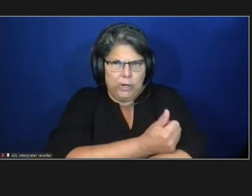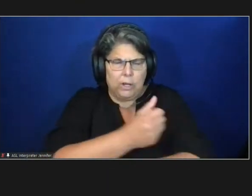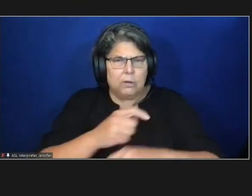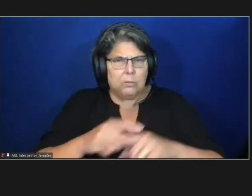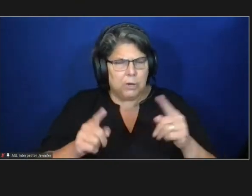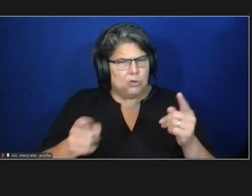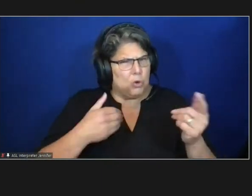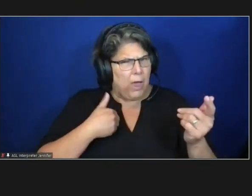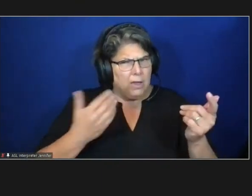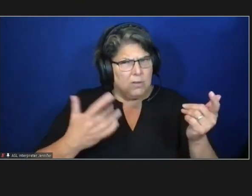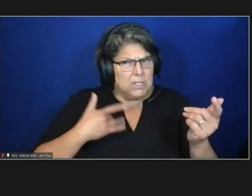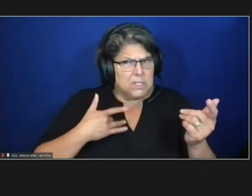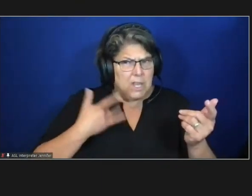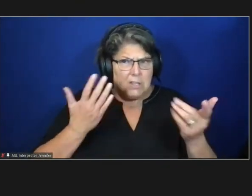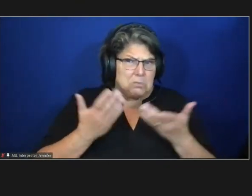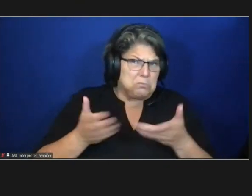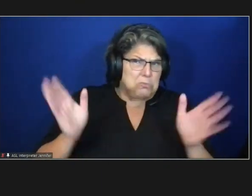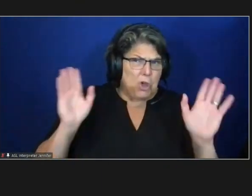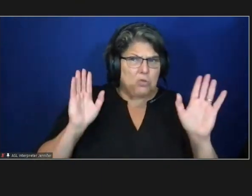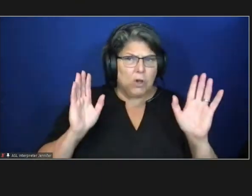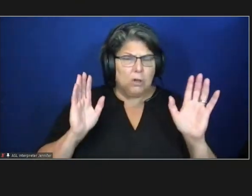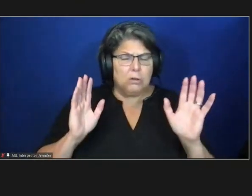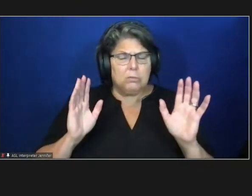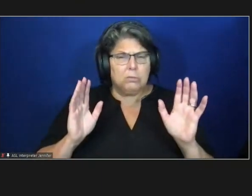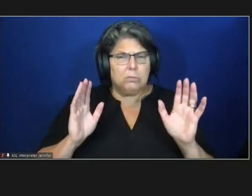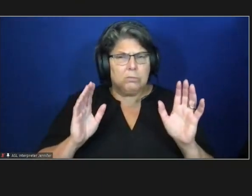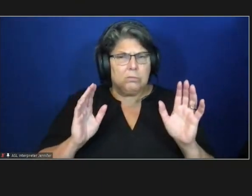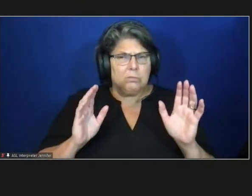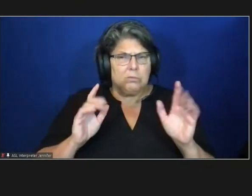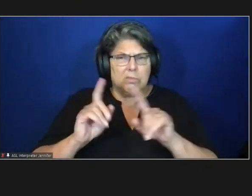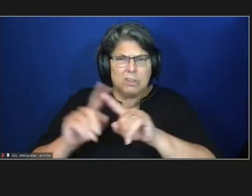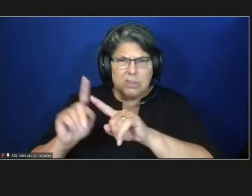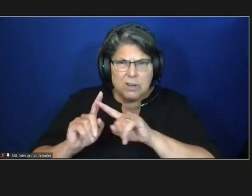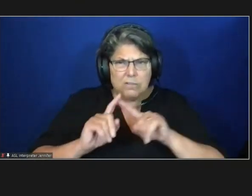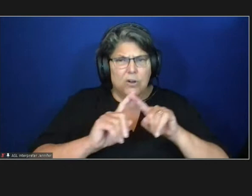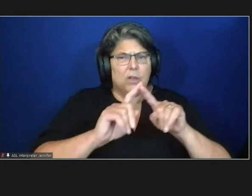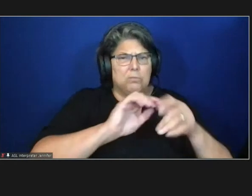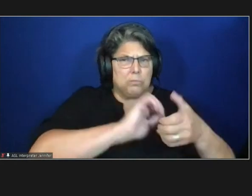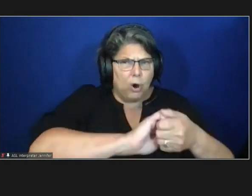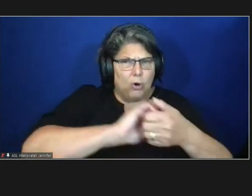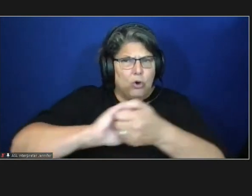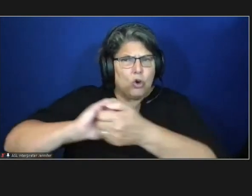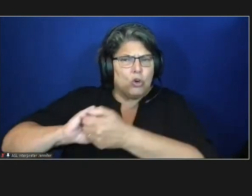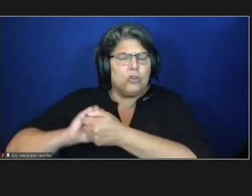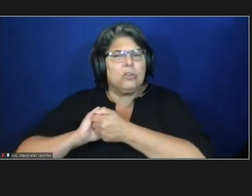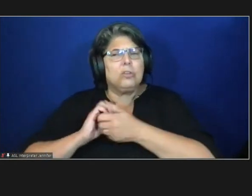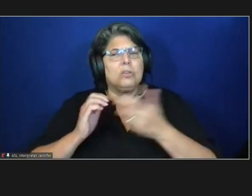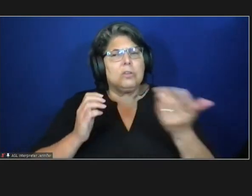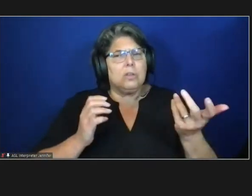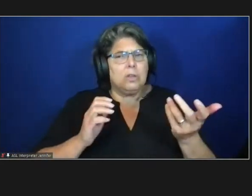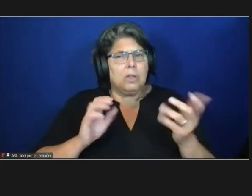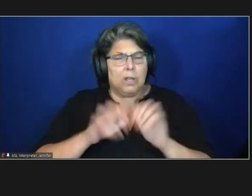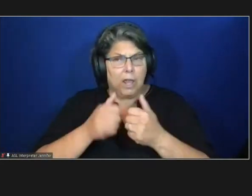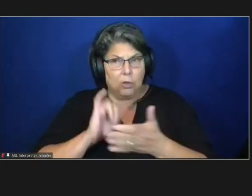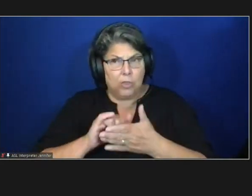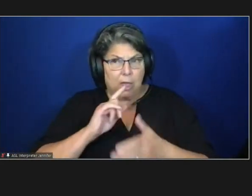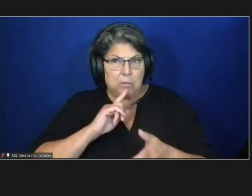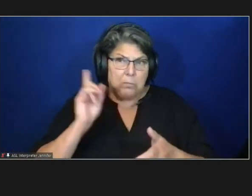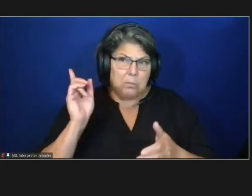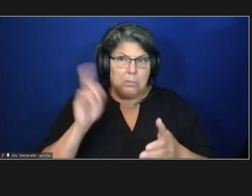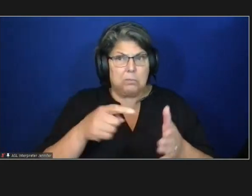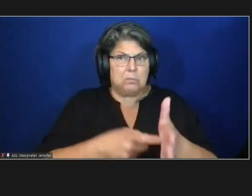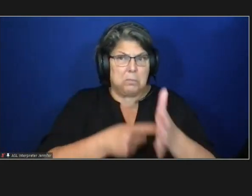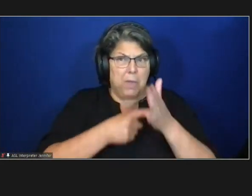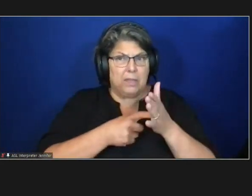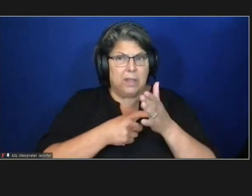a sense of an overview of those different partners and how that mandated vaccination process